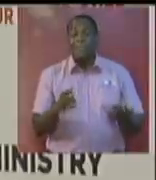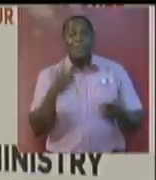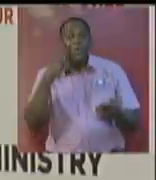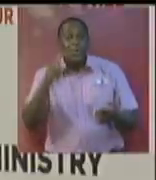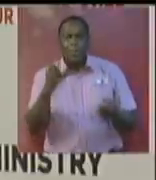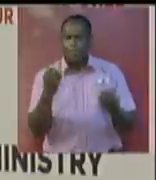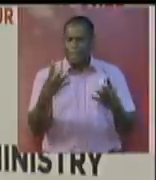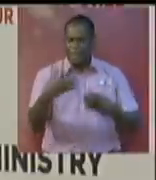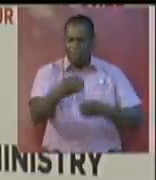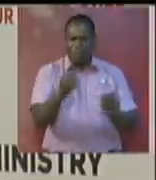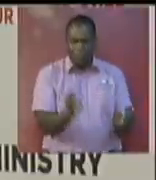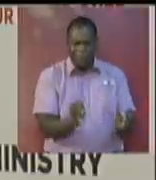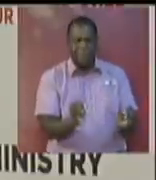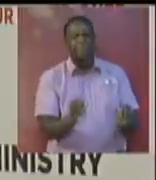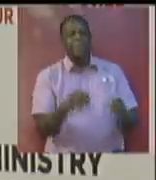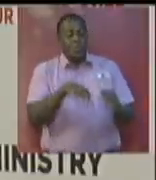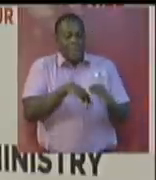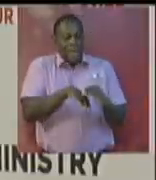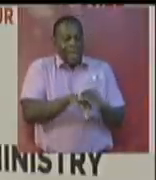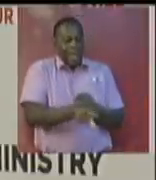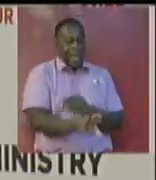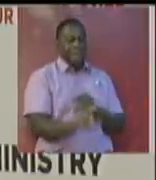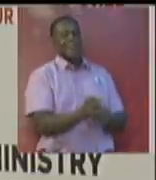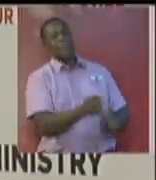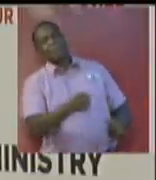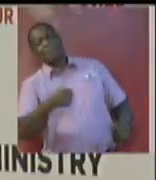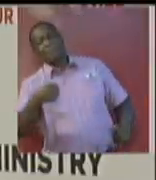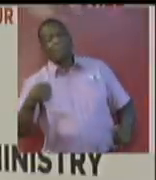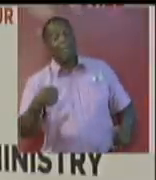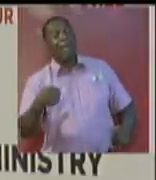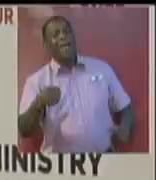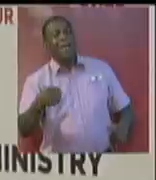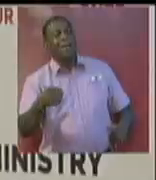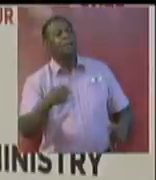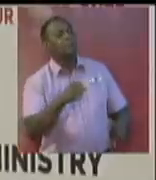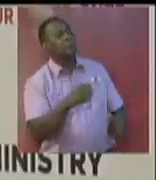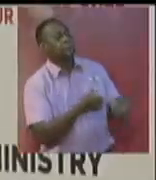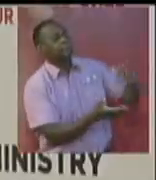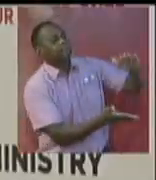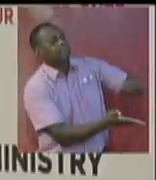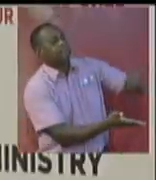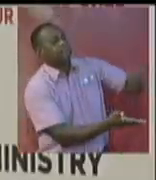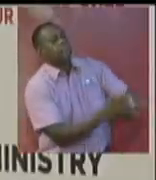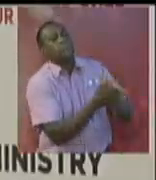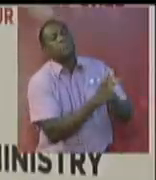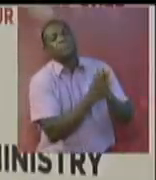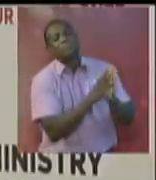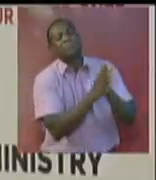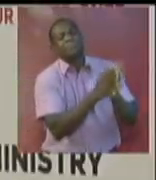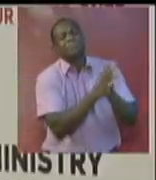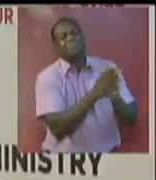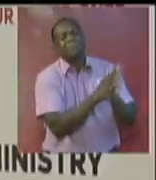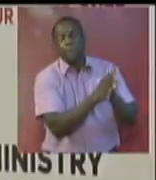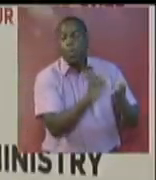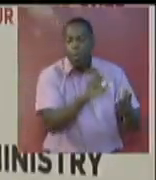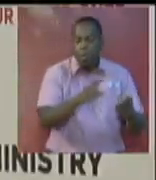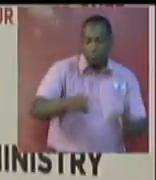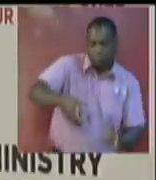the office space, or a hand washing station, but then you get into the office space and everything else breaks